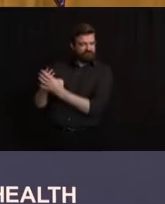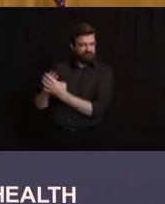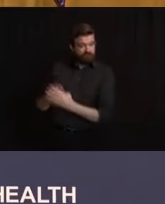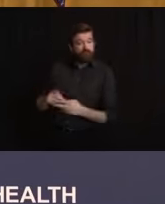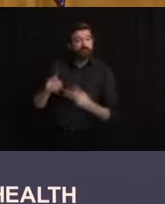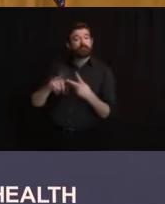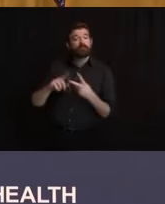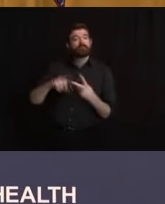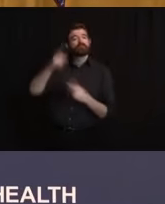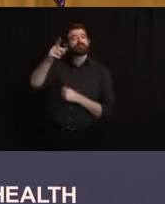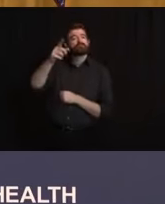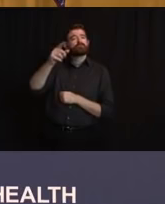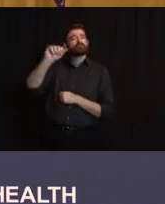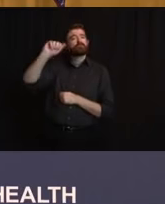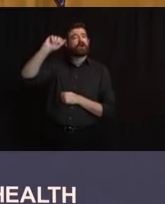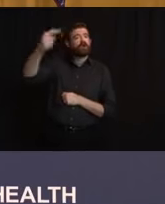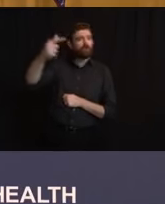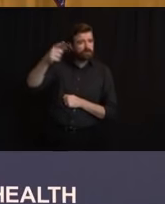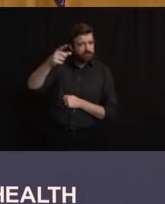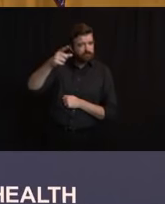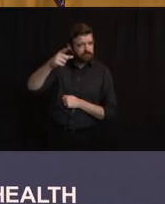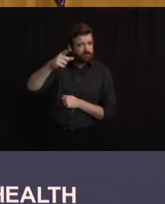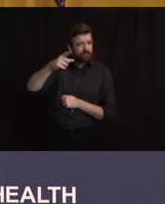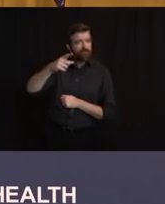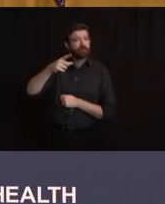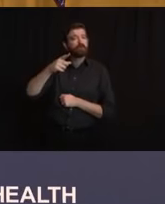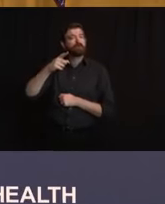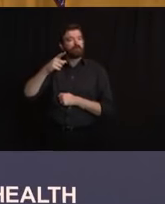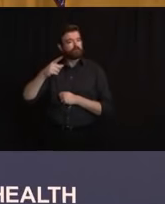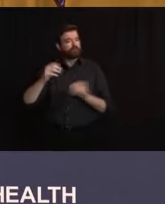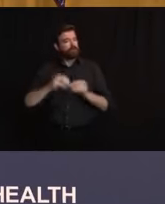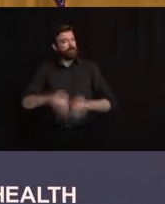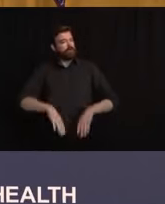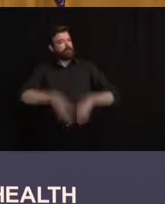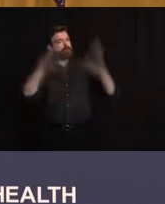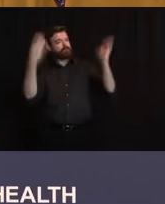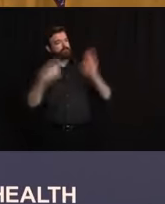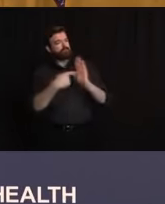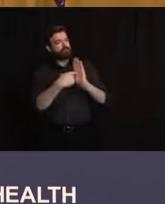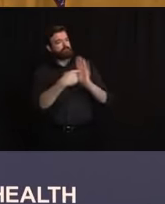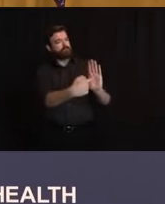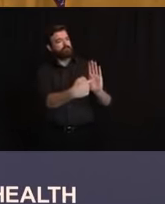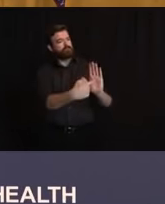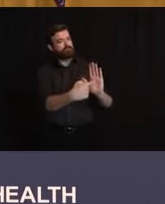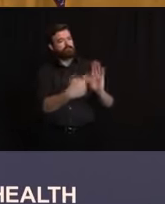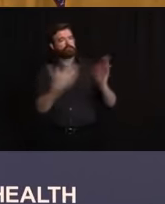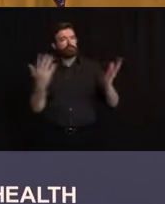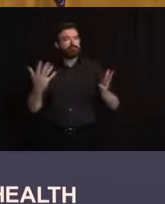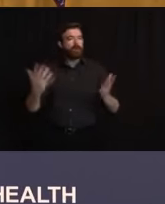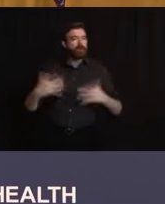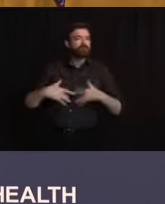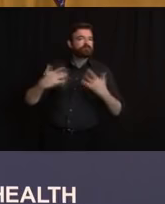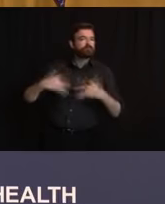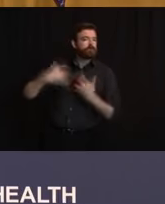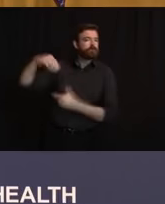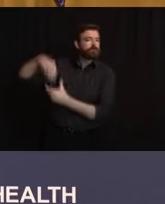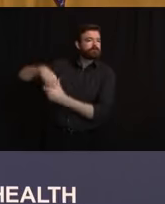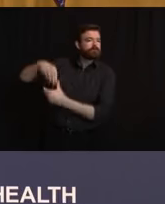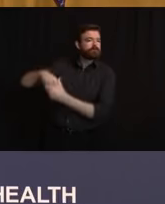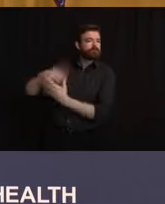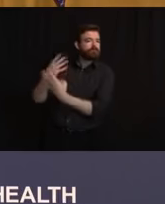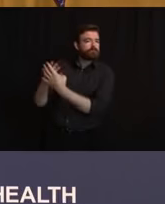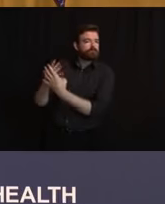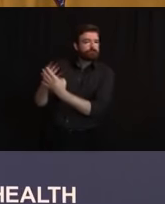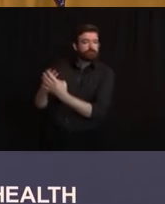a modicum of transparency to the internal affairs, does that also apply to corrections officers? And if not,